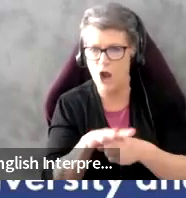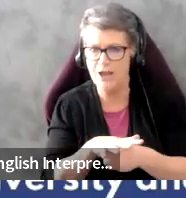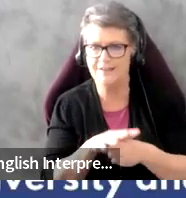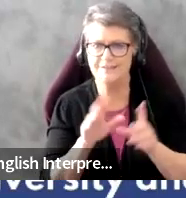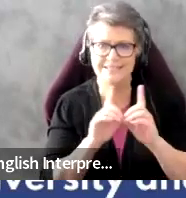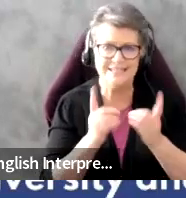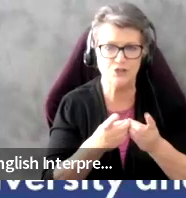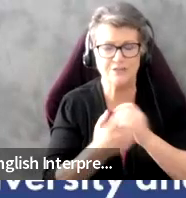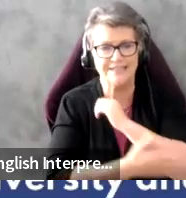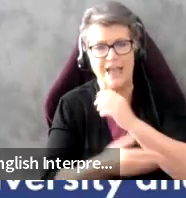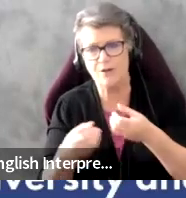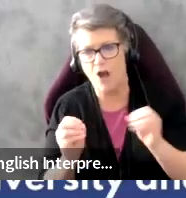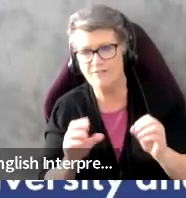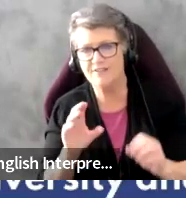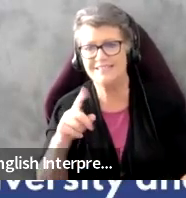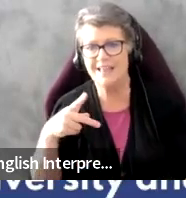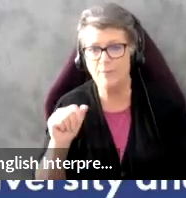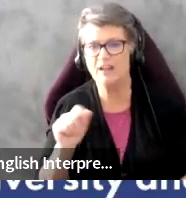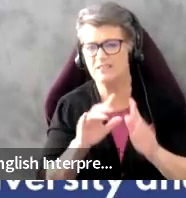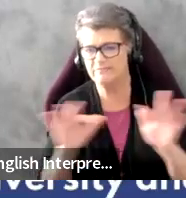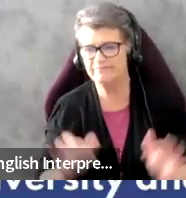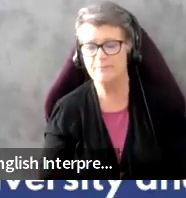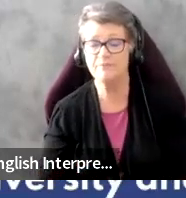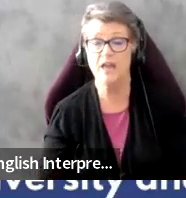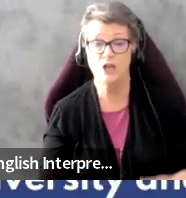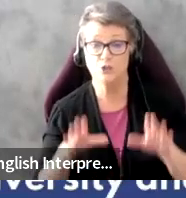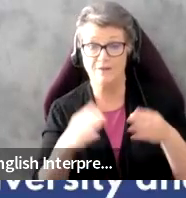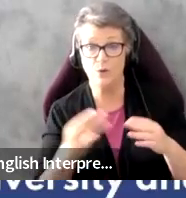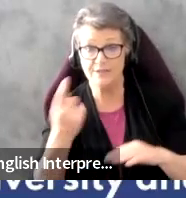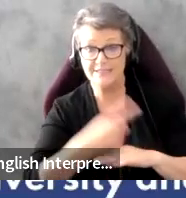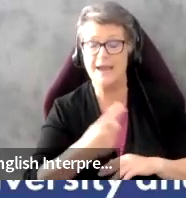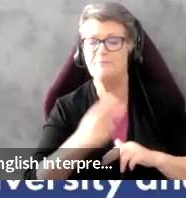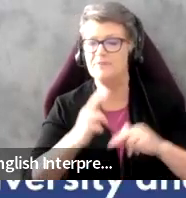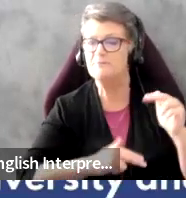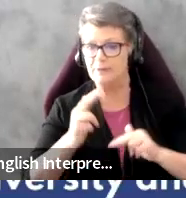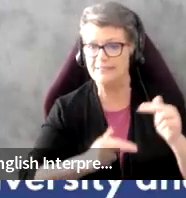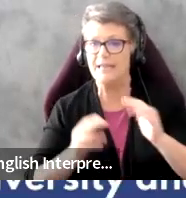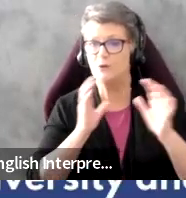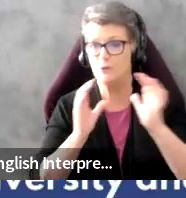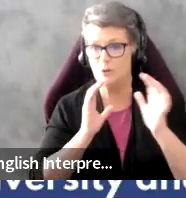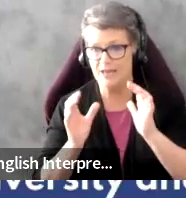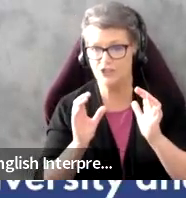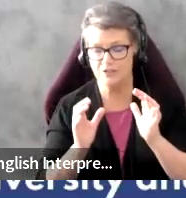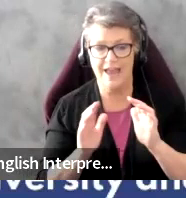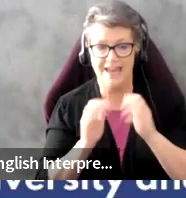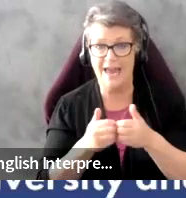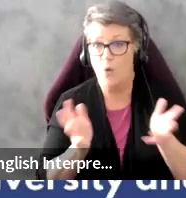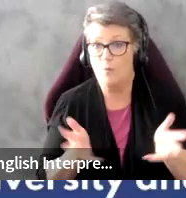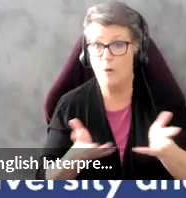districts, county offices, SELPAs, etc. So our focus today is building communication and how it